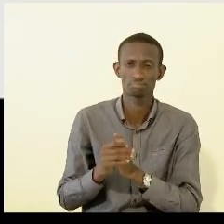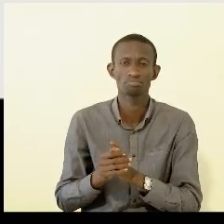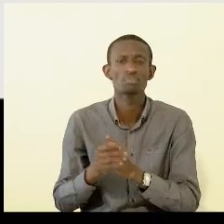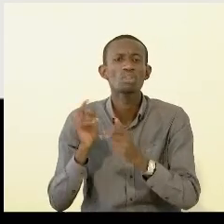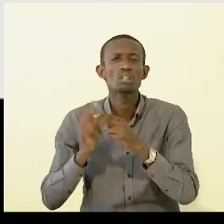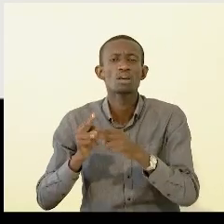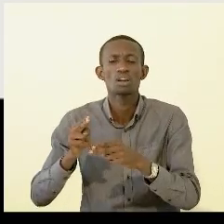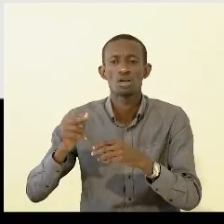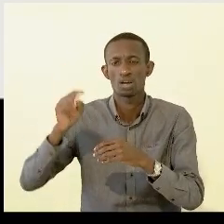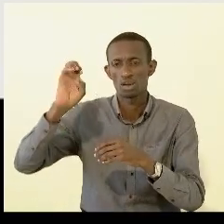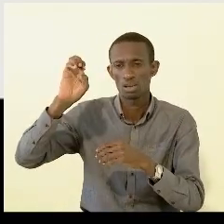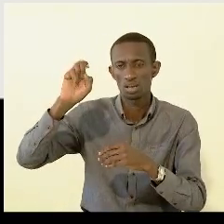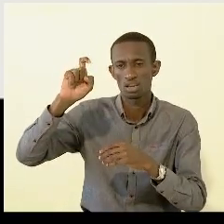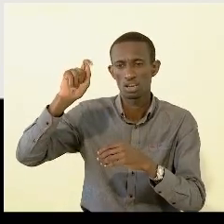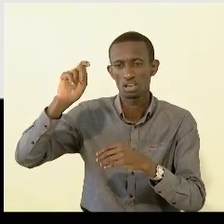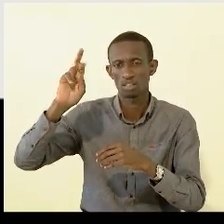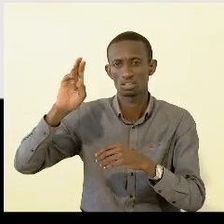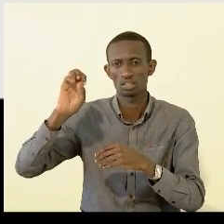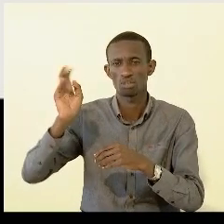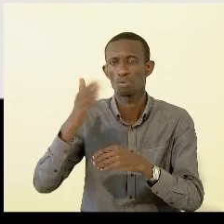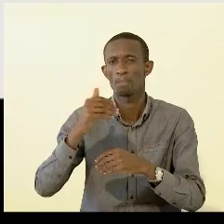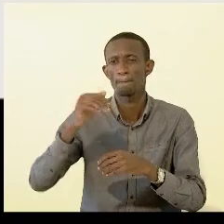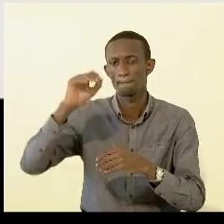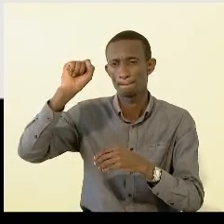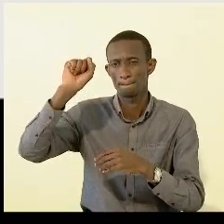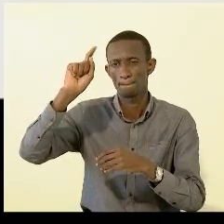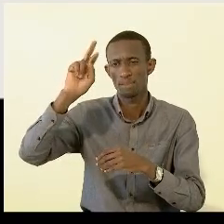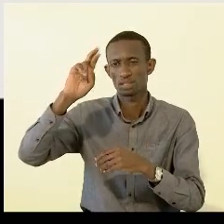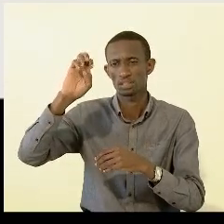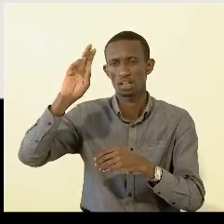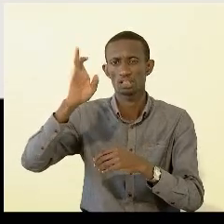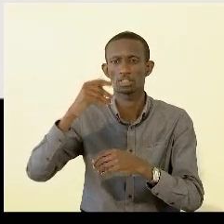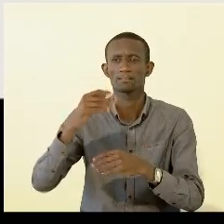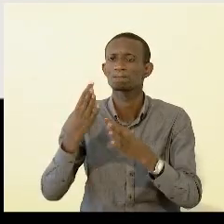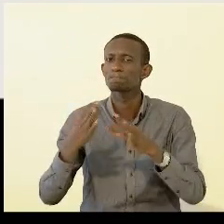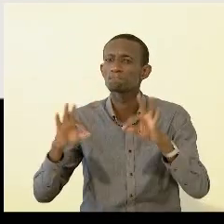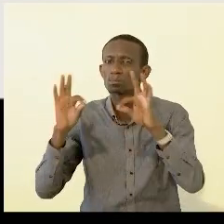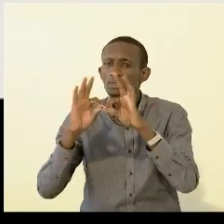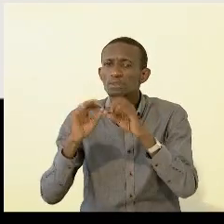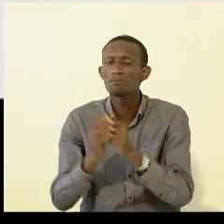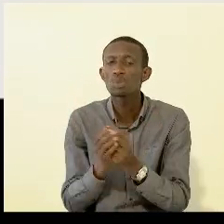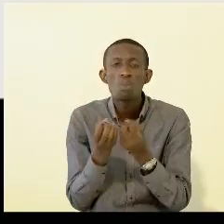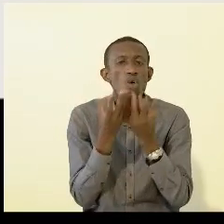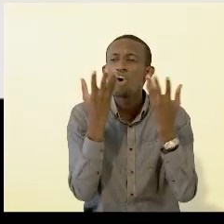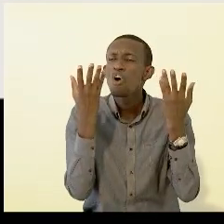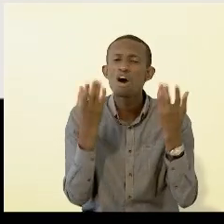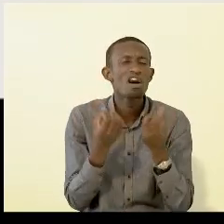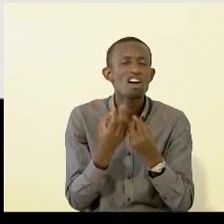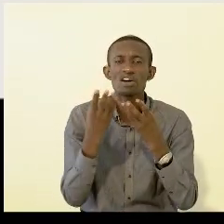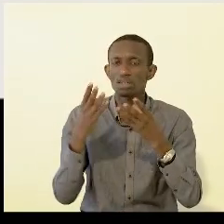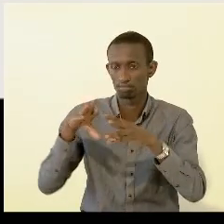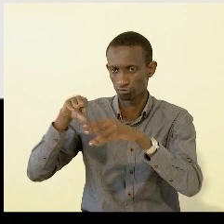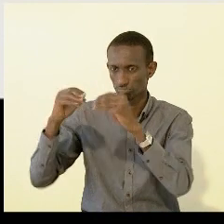external structure and importance of flowering plants. The lesson will be leaf anatomy